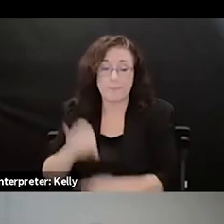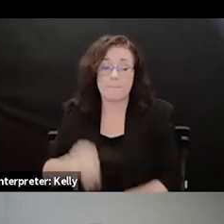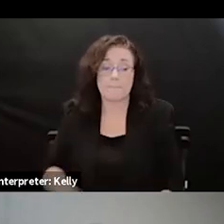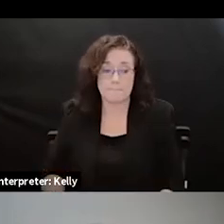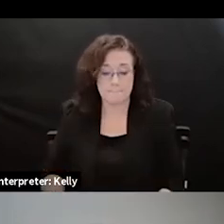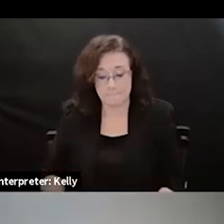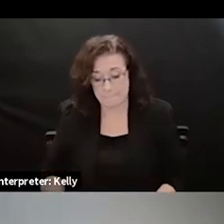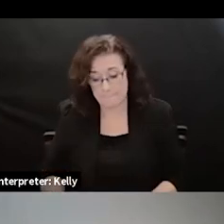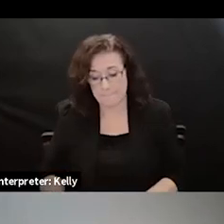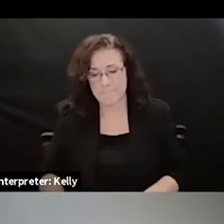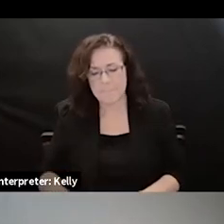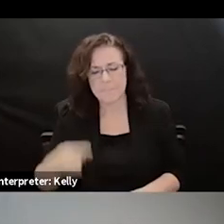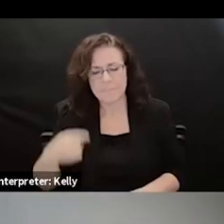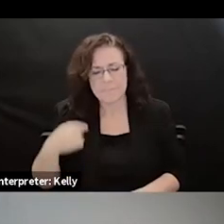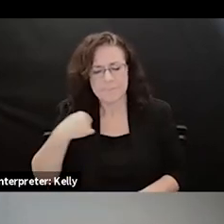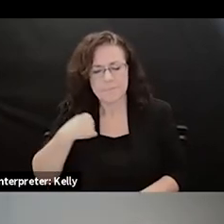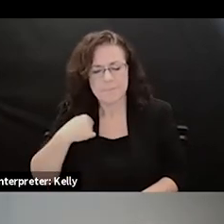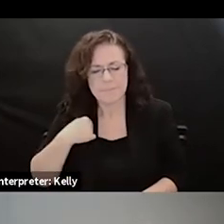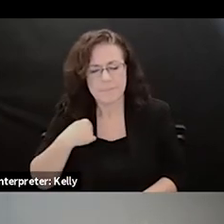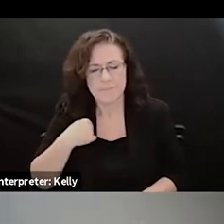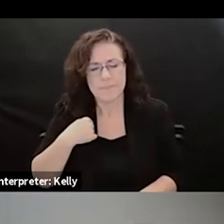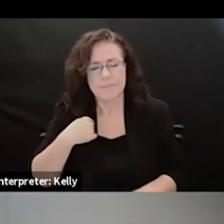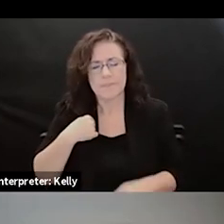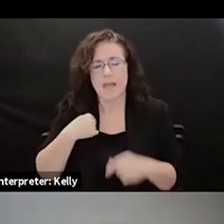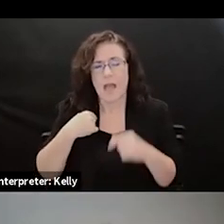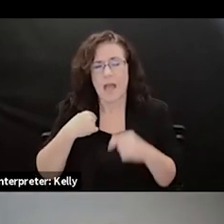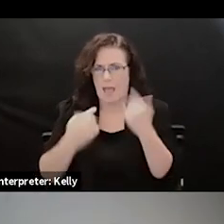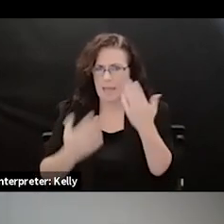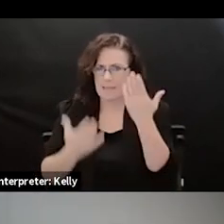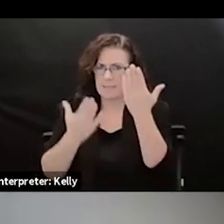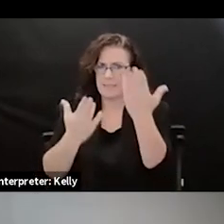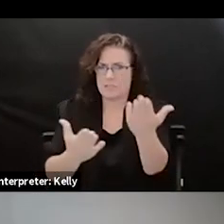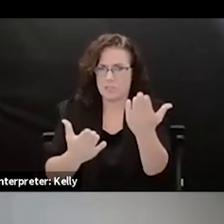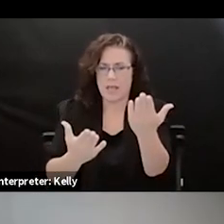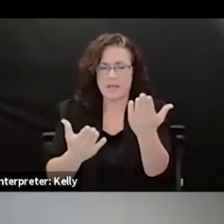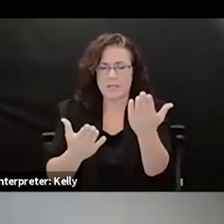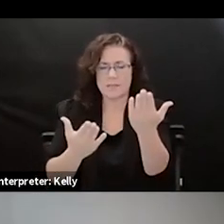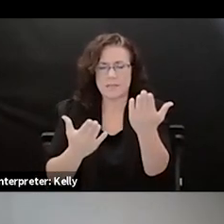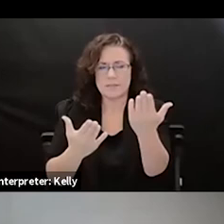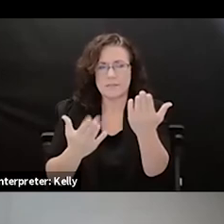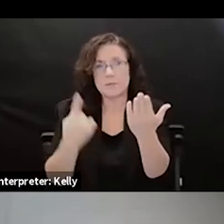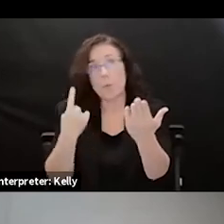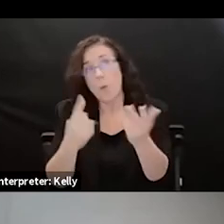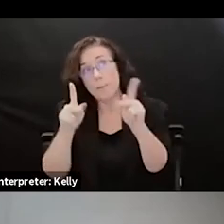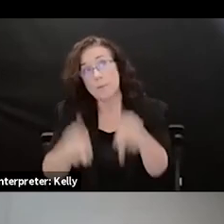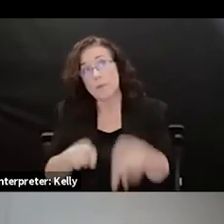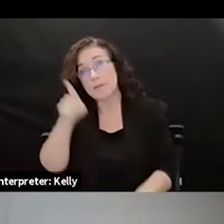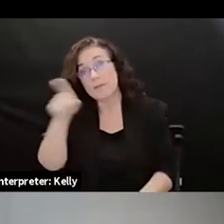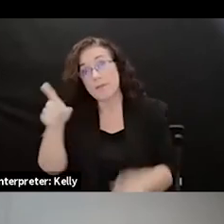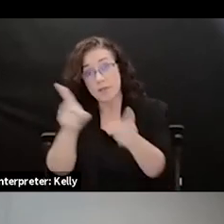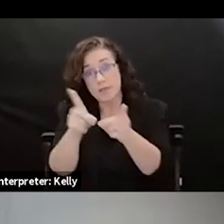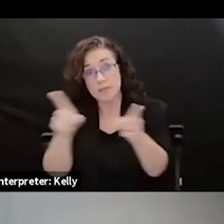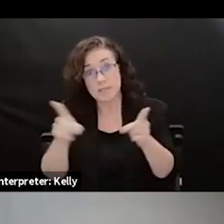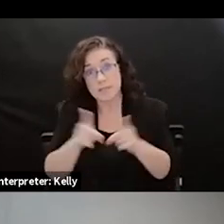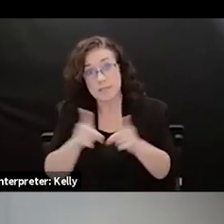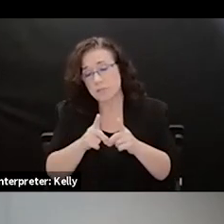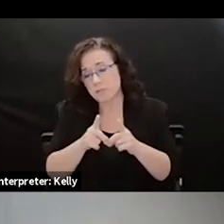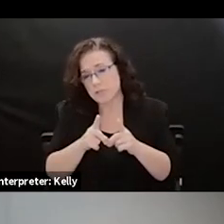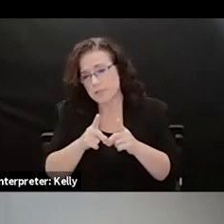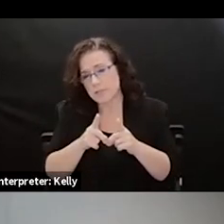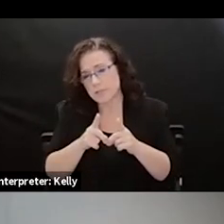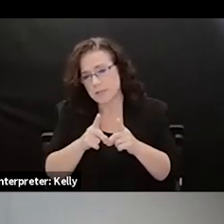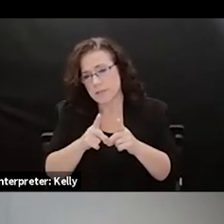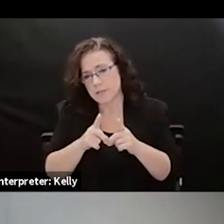i suggest that we somebody at the district maybe miss maldonado give a figma fiscal crisis